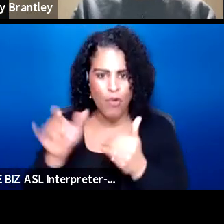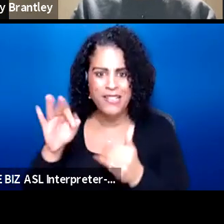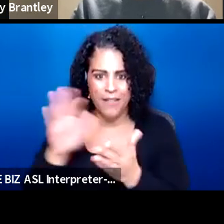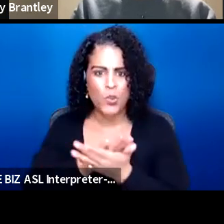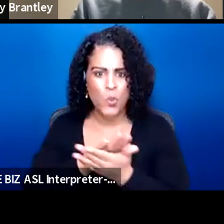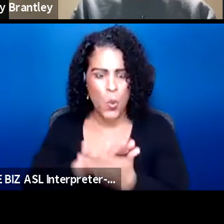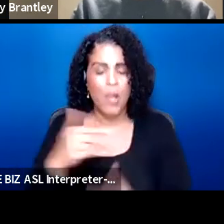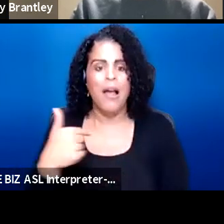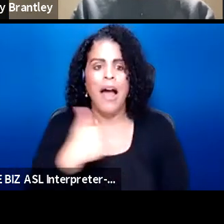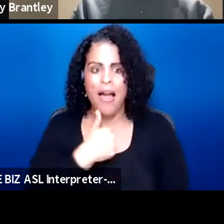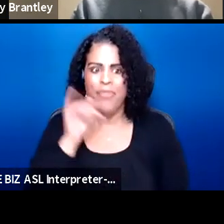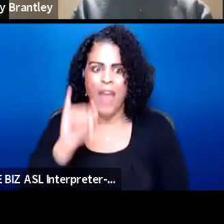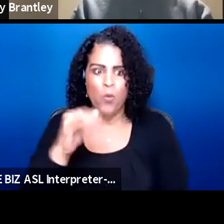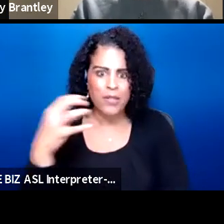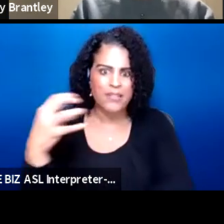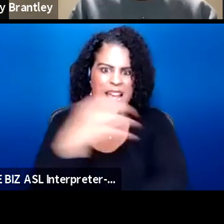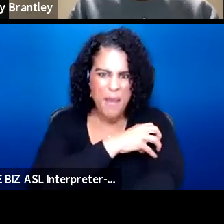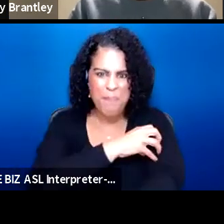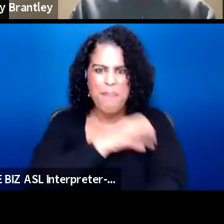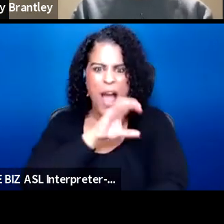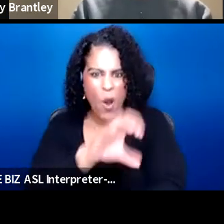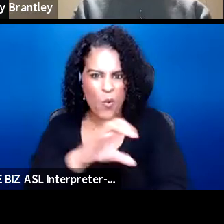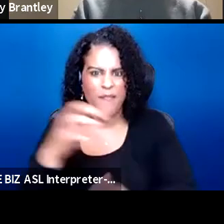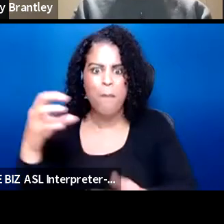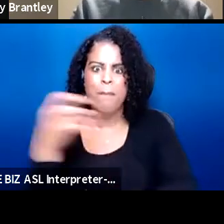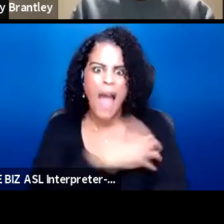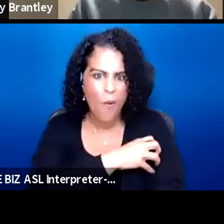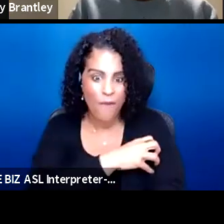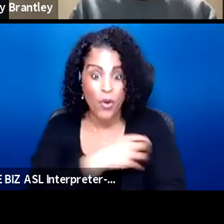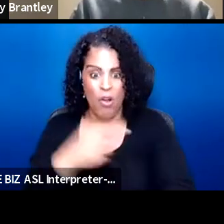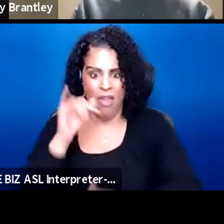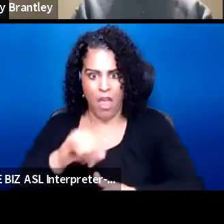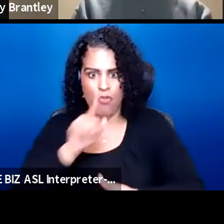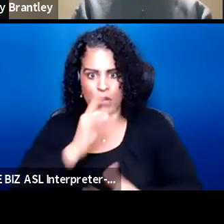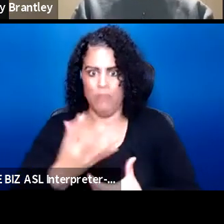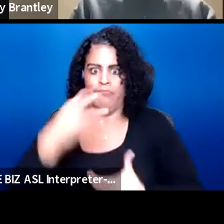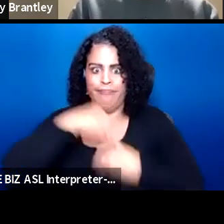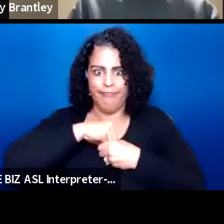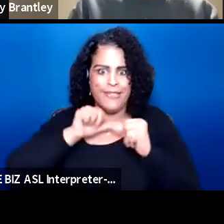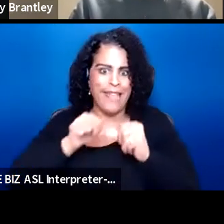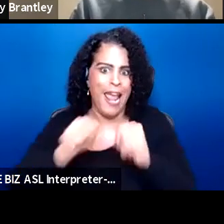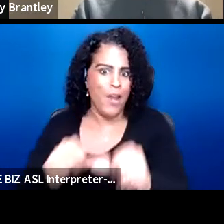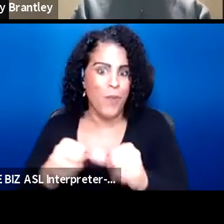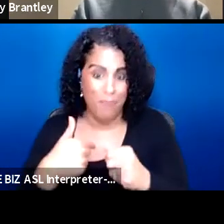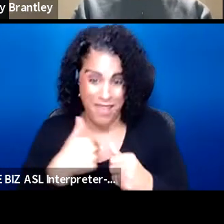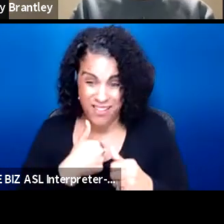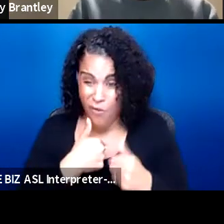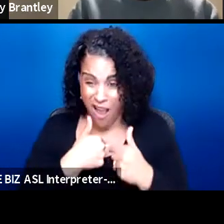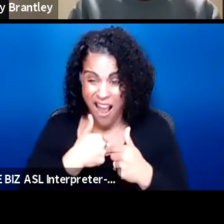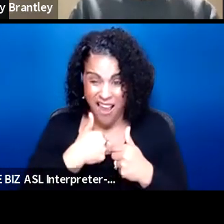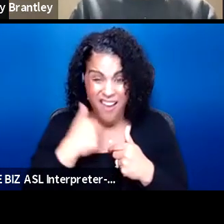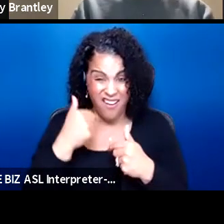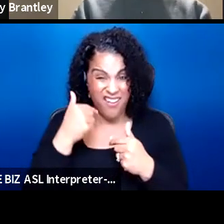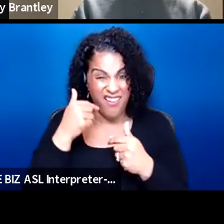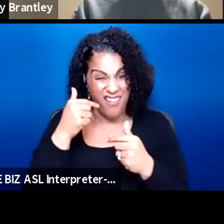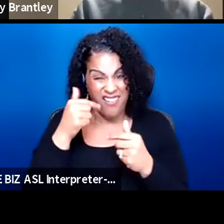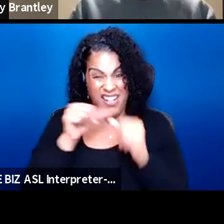so empowering and powerful. And that stayed with me. And so I kept on continuing to realize that, hey, I have a